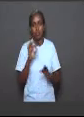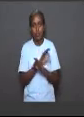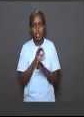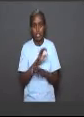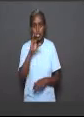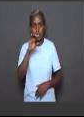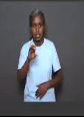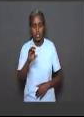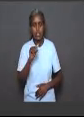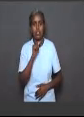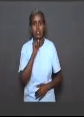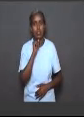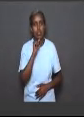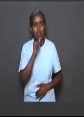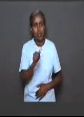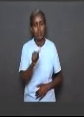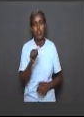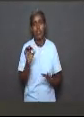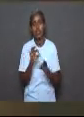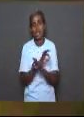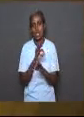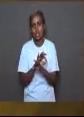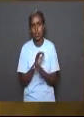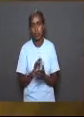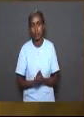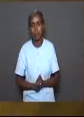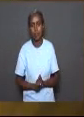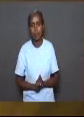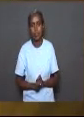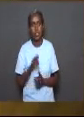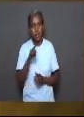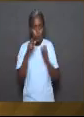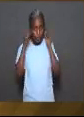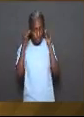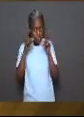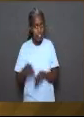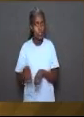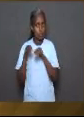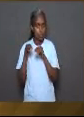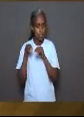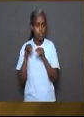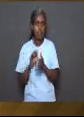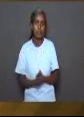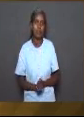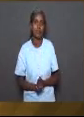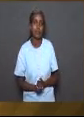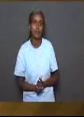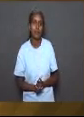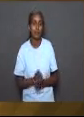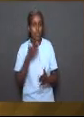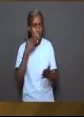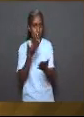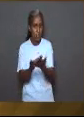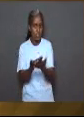C is not a function. Do you understand, students?